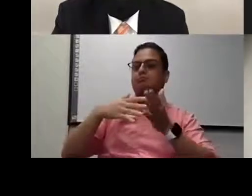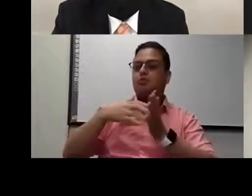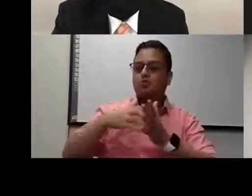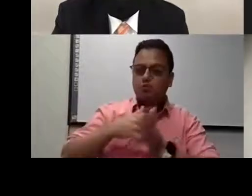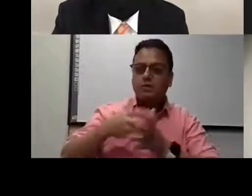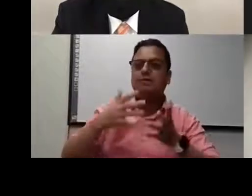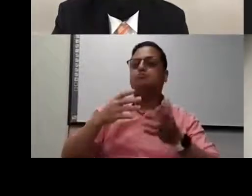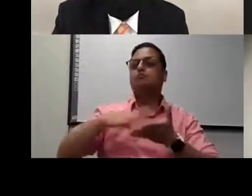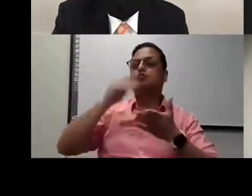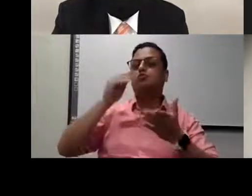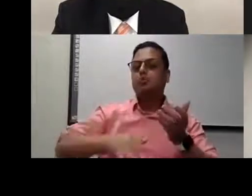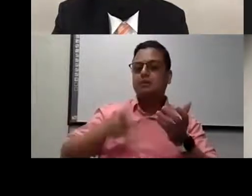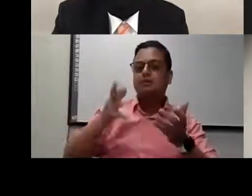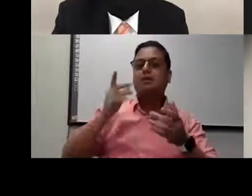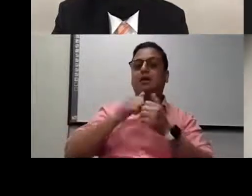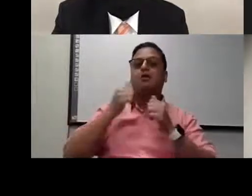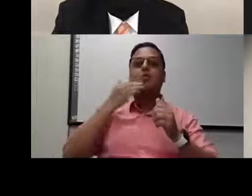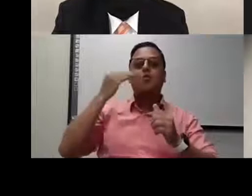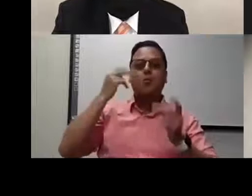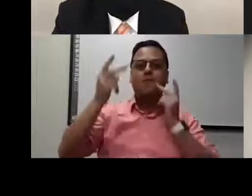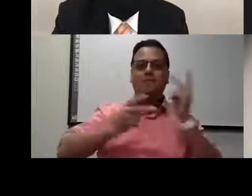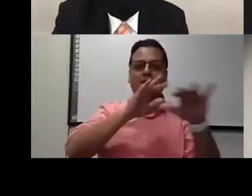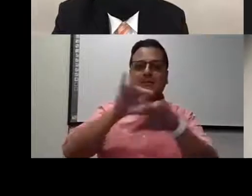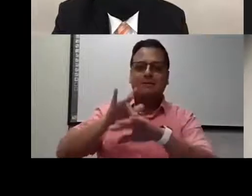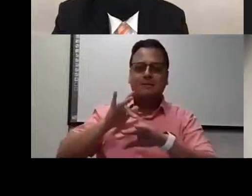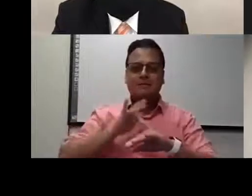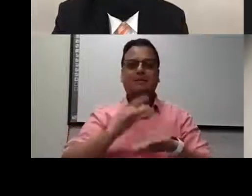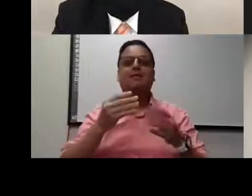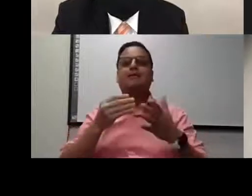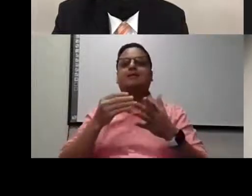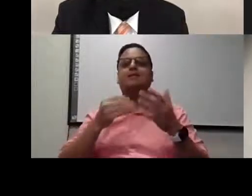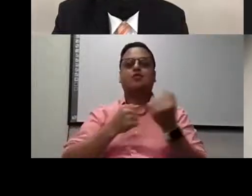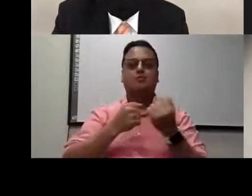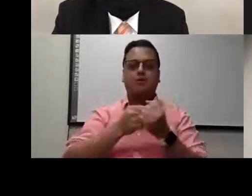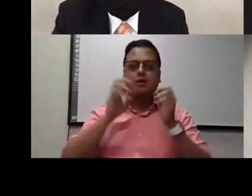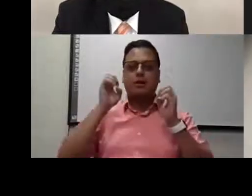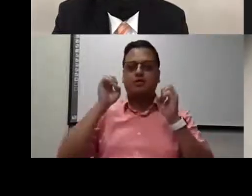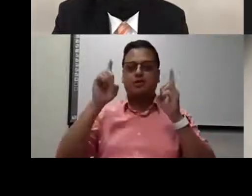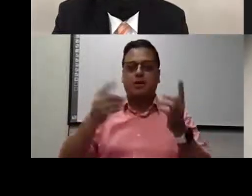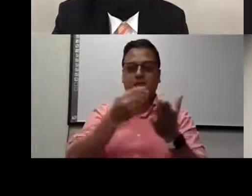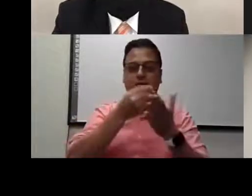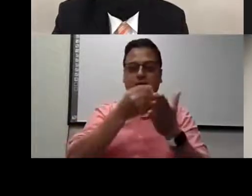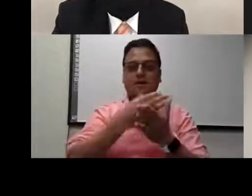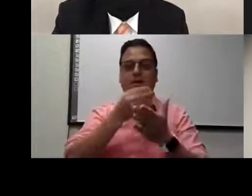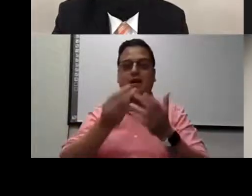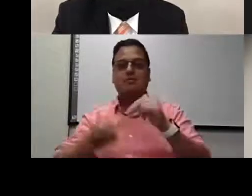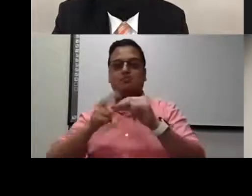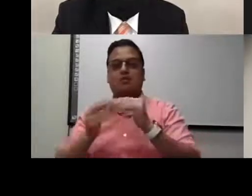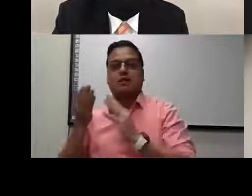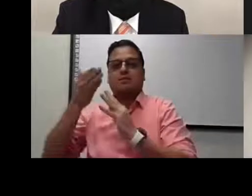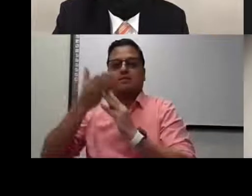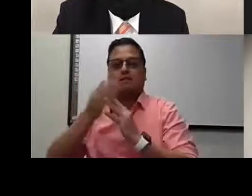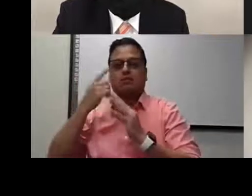by conducting home visits, making donations to support the Education Foundation Gala, and increasing intervention services